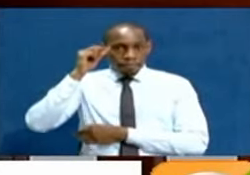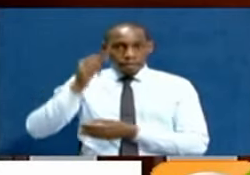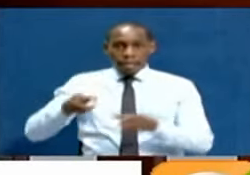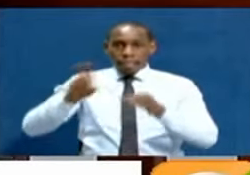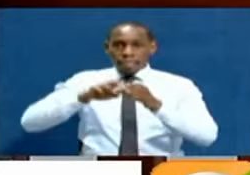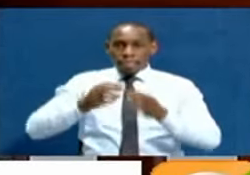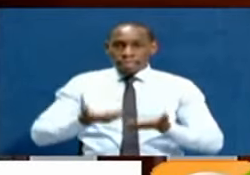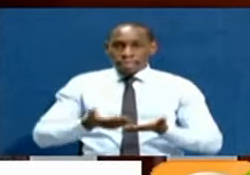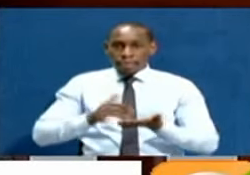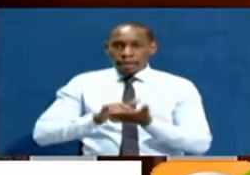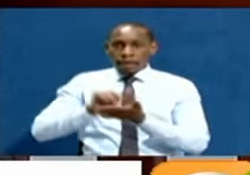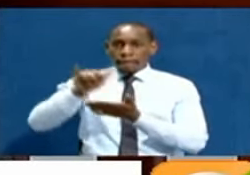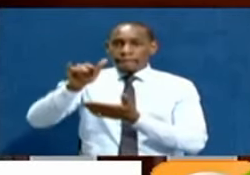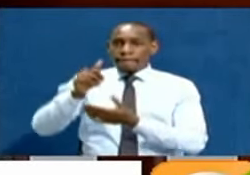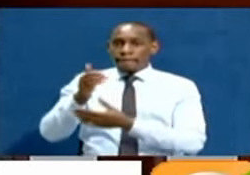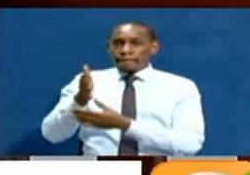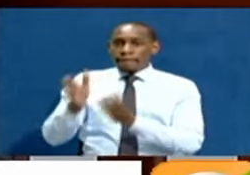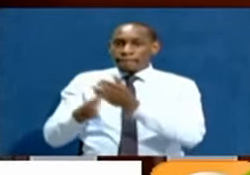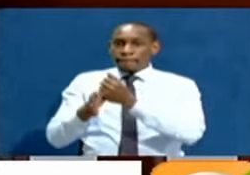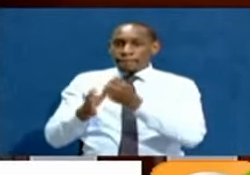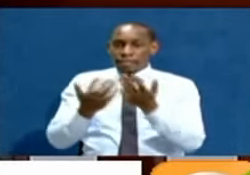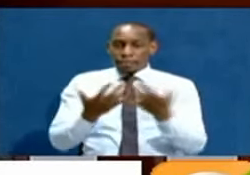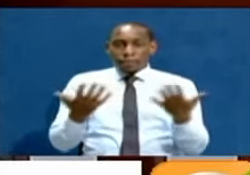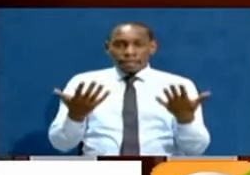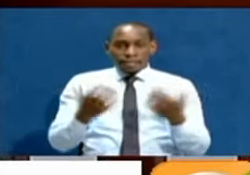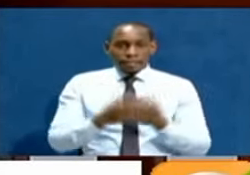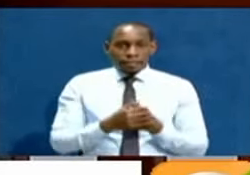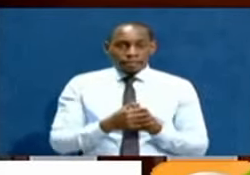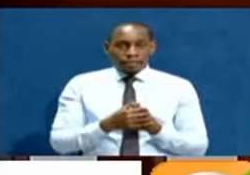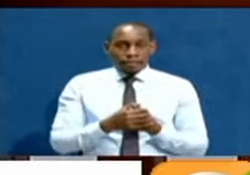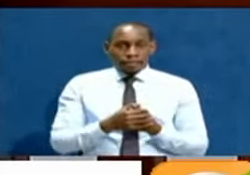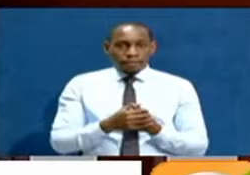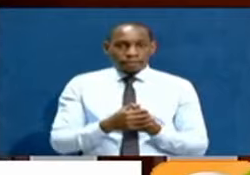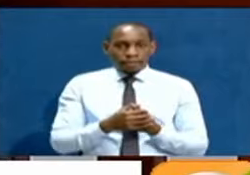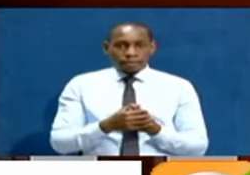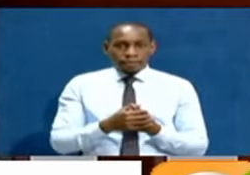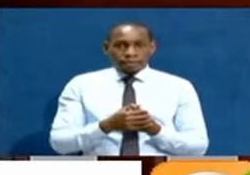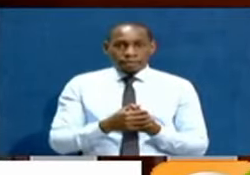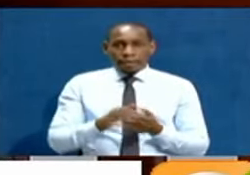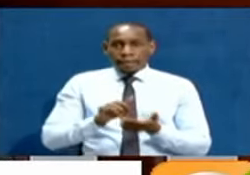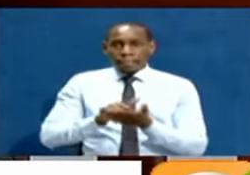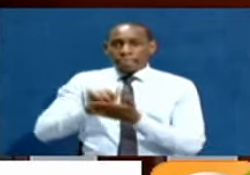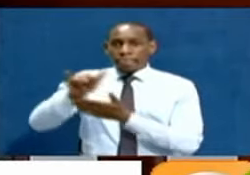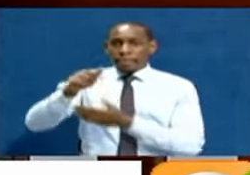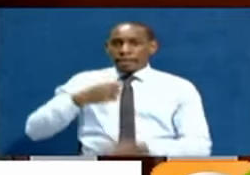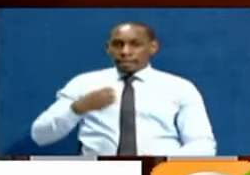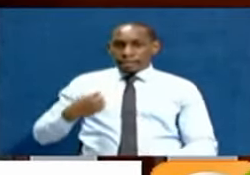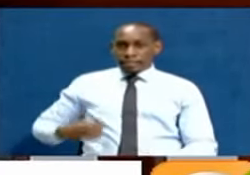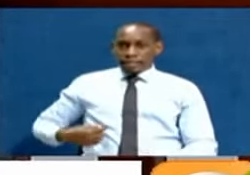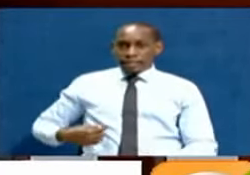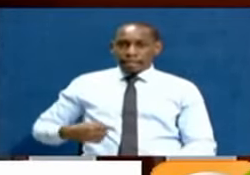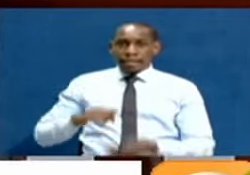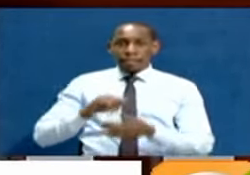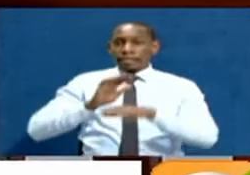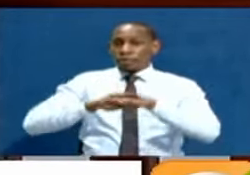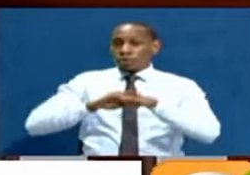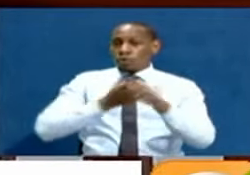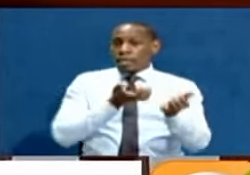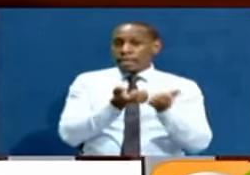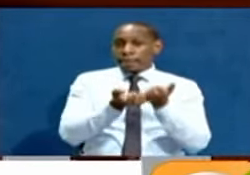carrying fish products and things like that. So we're flying to China, cargo only. It is a good